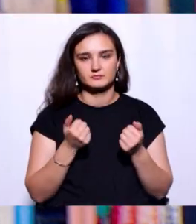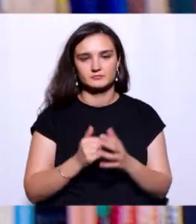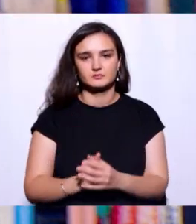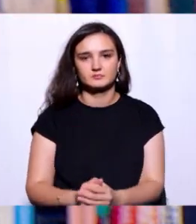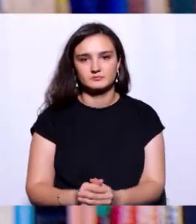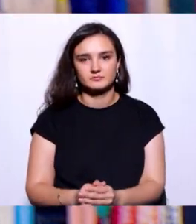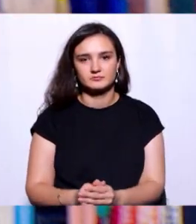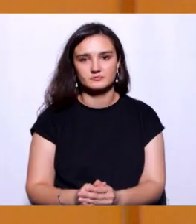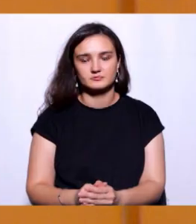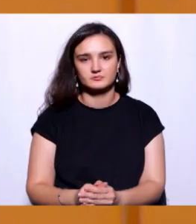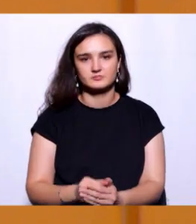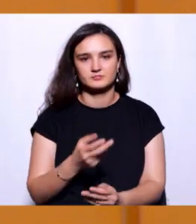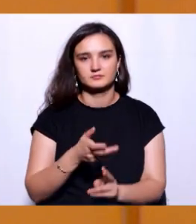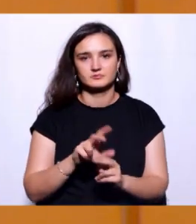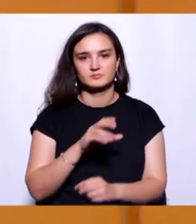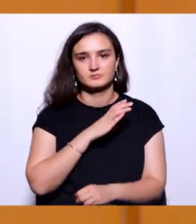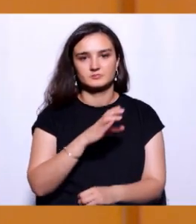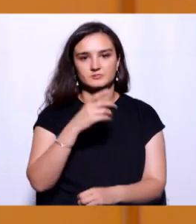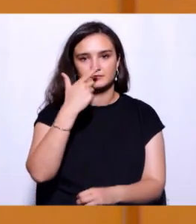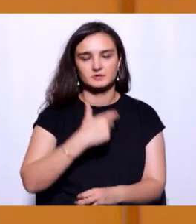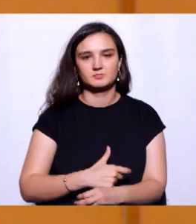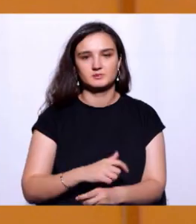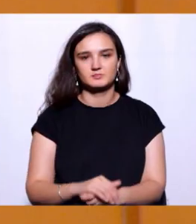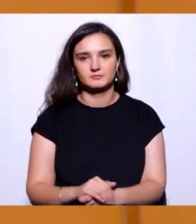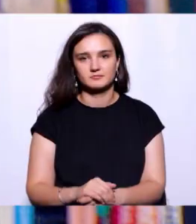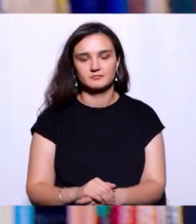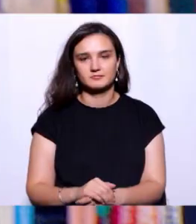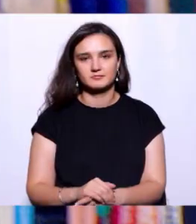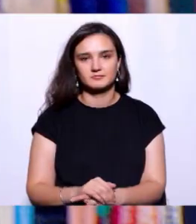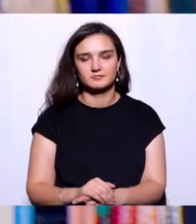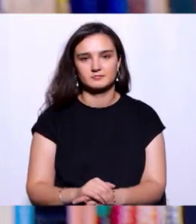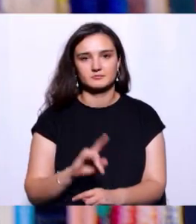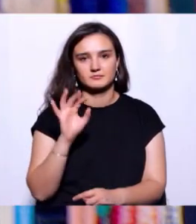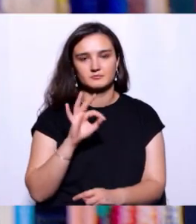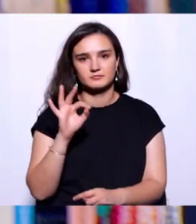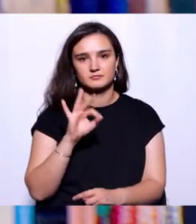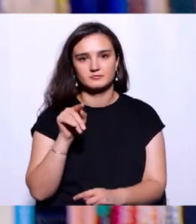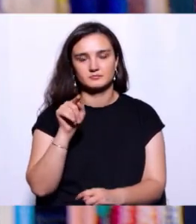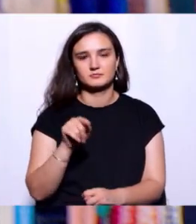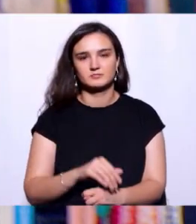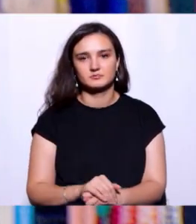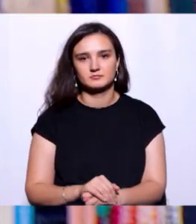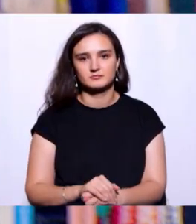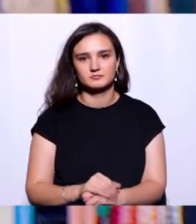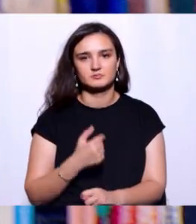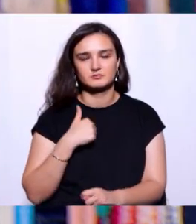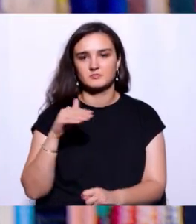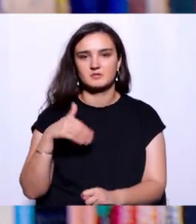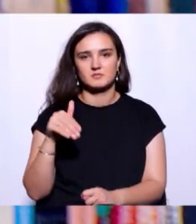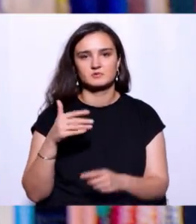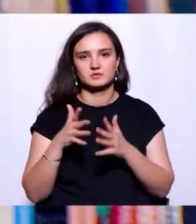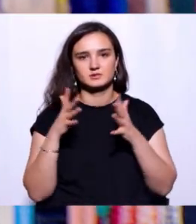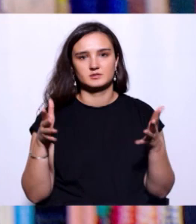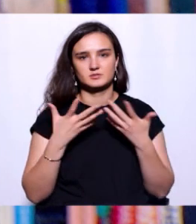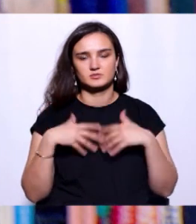family. I'm very rich person, you know? Oh, of course. And what about you? Well, I don't have that big